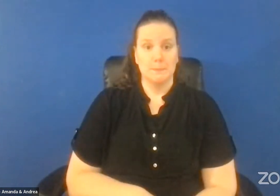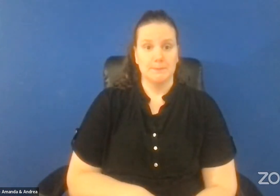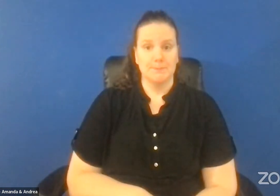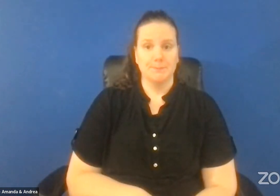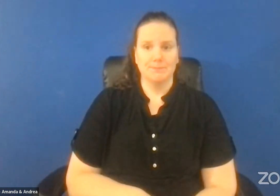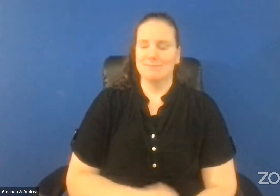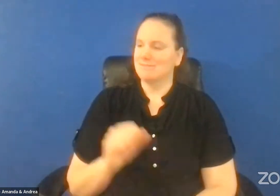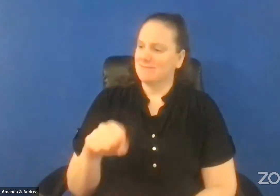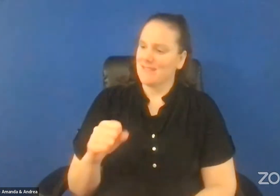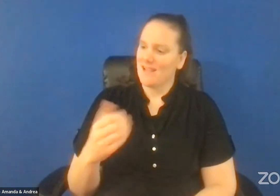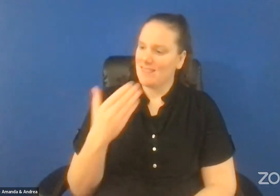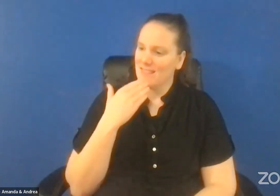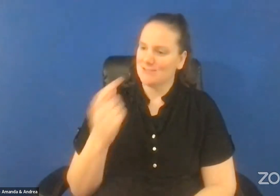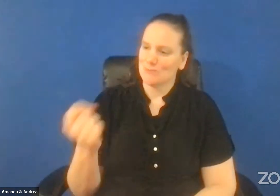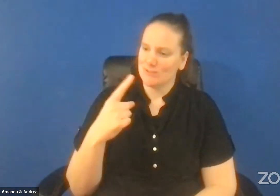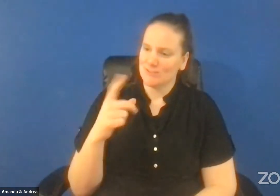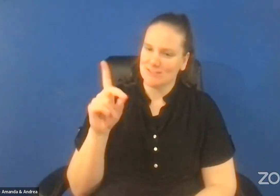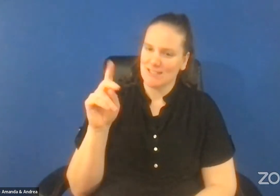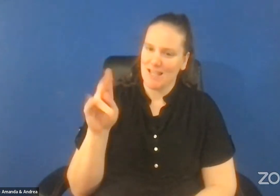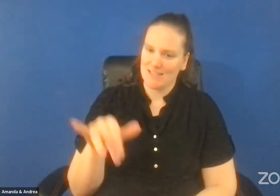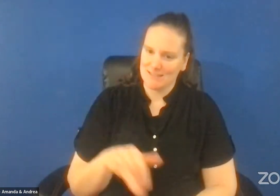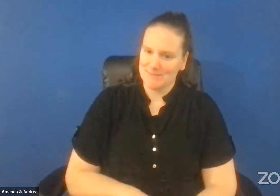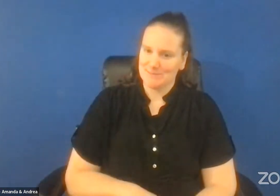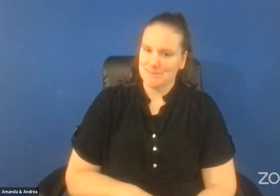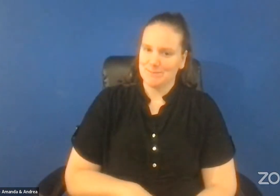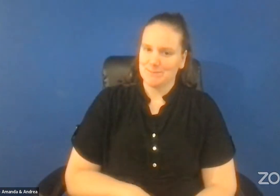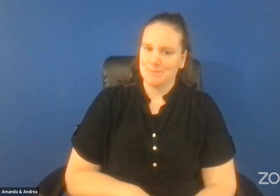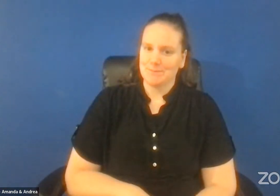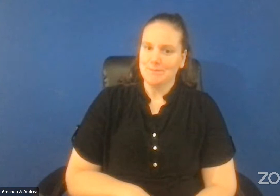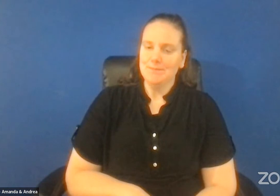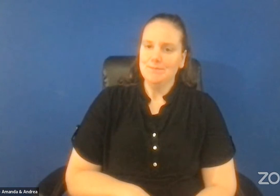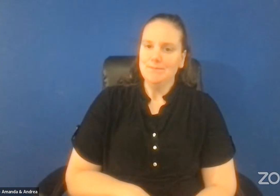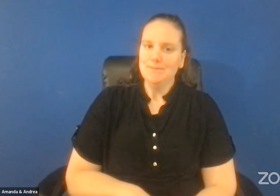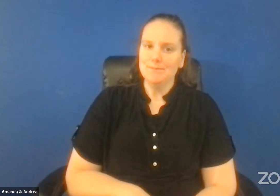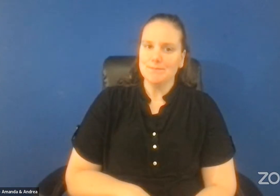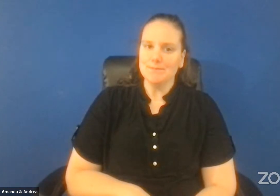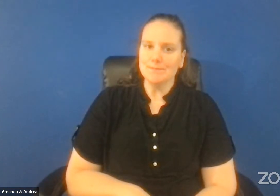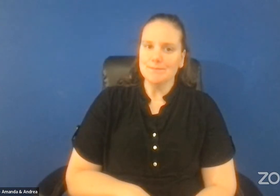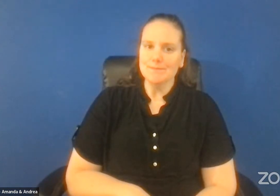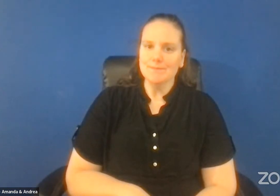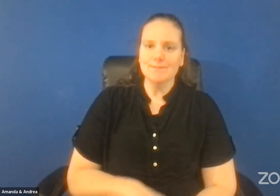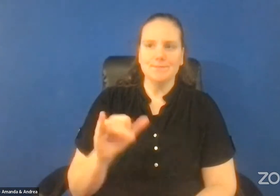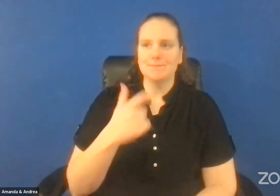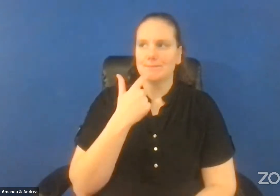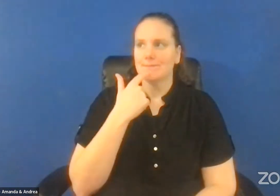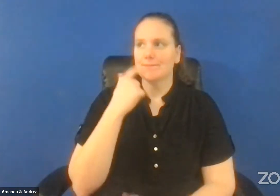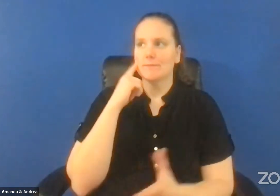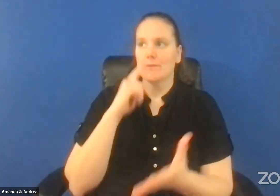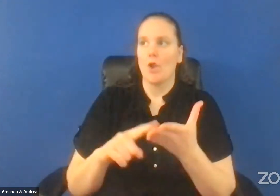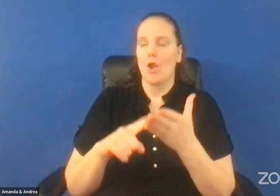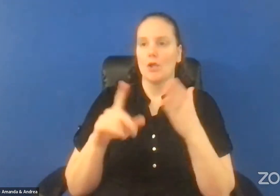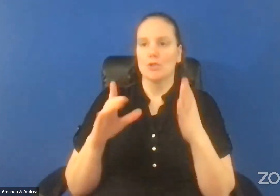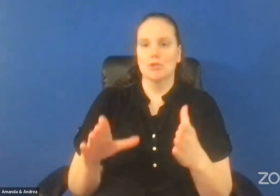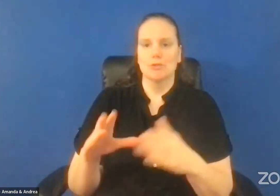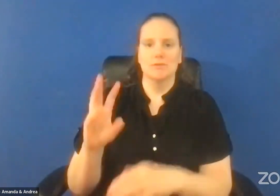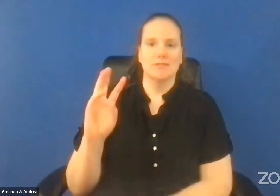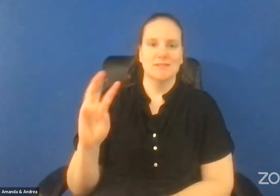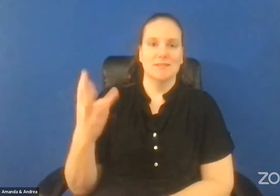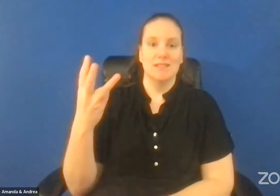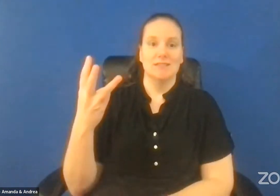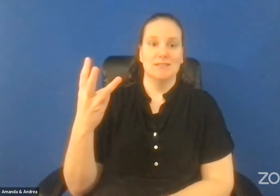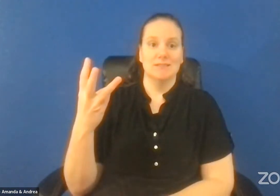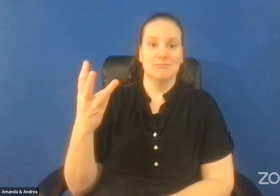Yeah, thanks for that question, Danny. So as I said, the auditor is the sixth elected